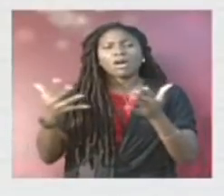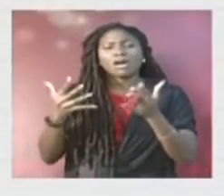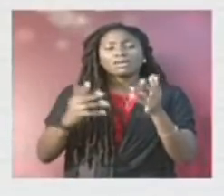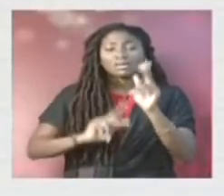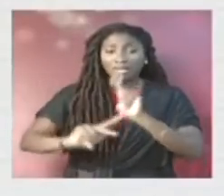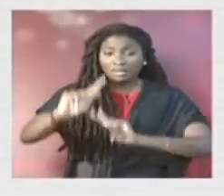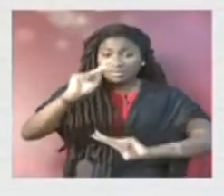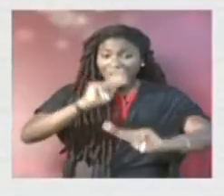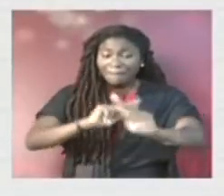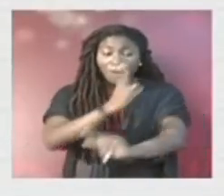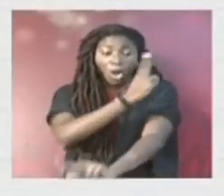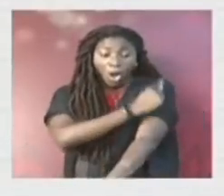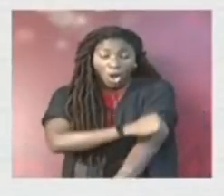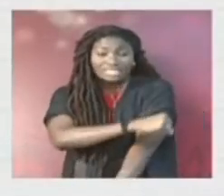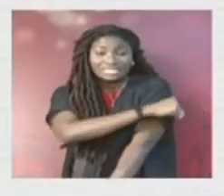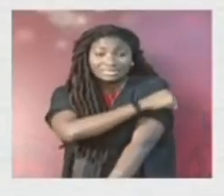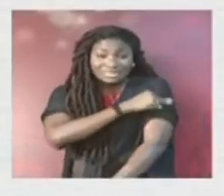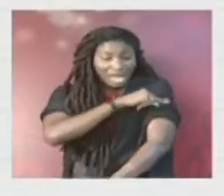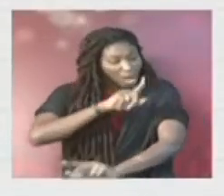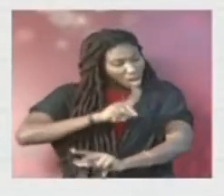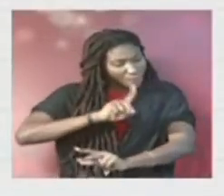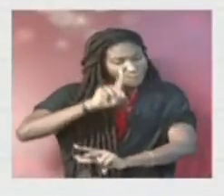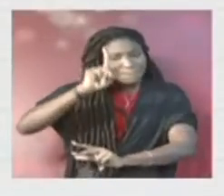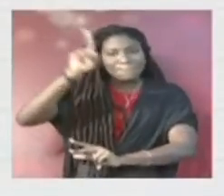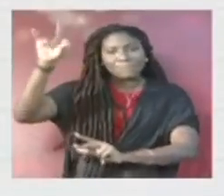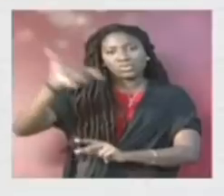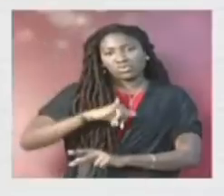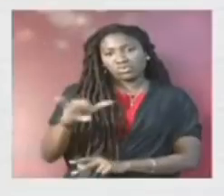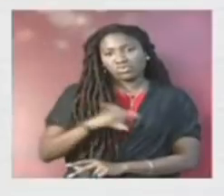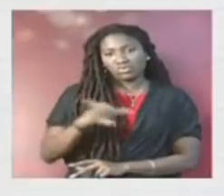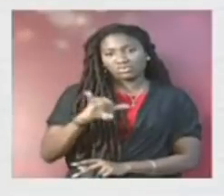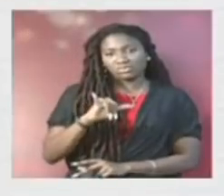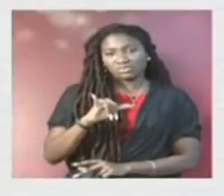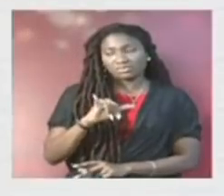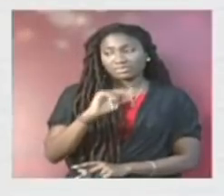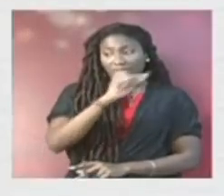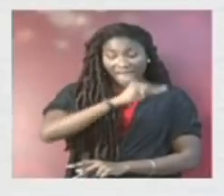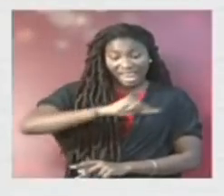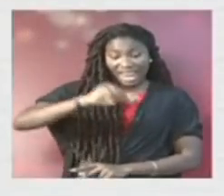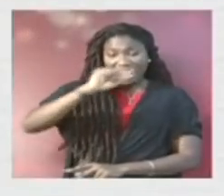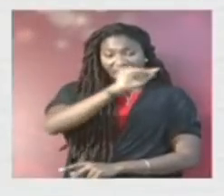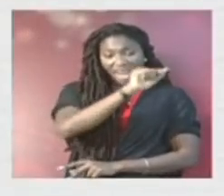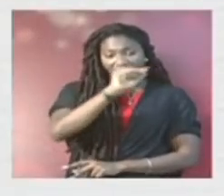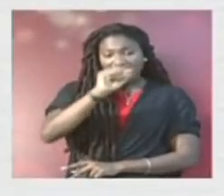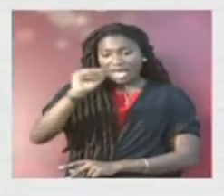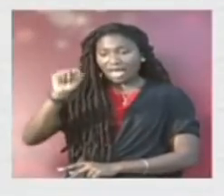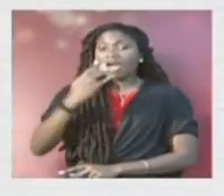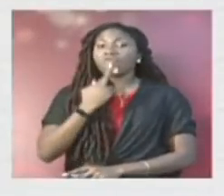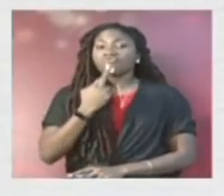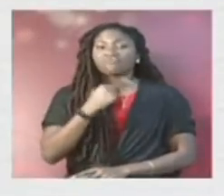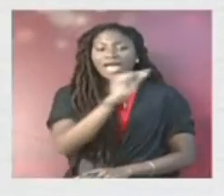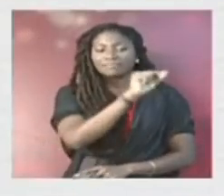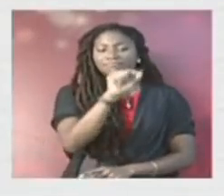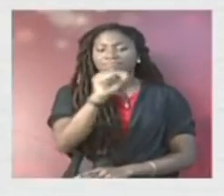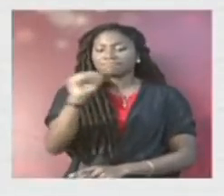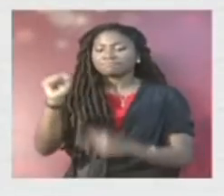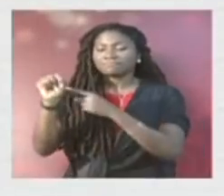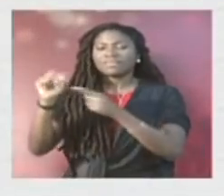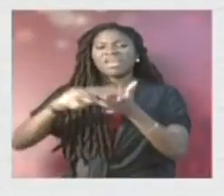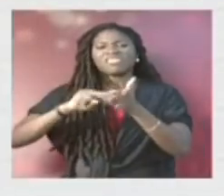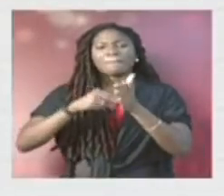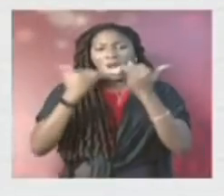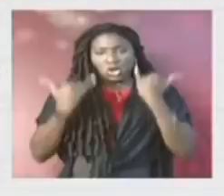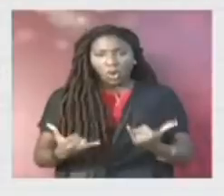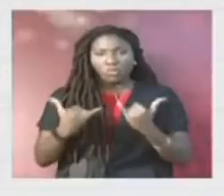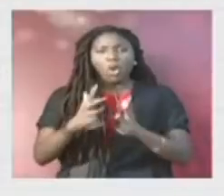projected going forward. The red horizontal line is where our maximum hospital capacity is at this moment. And you